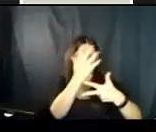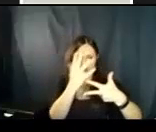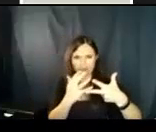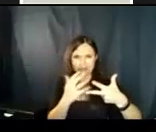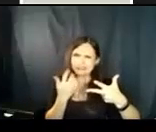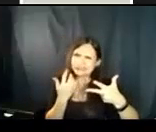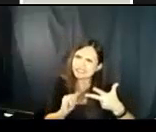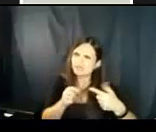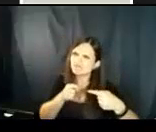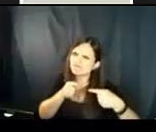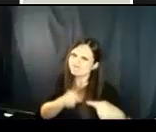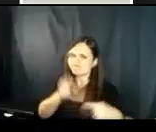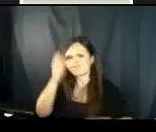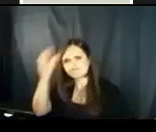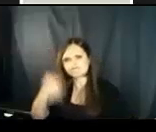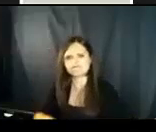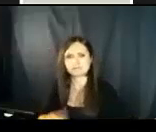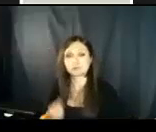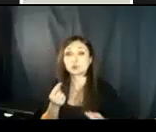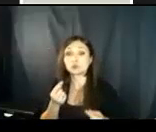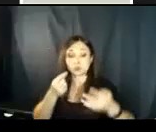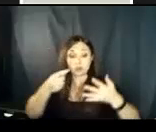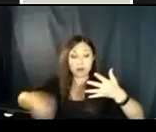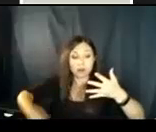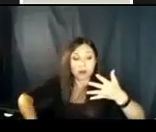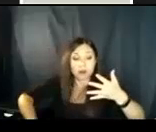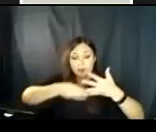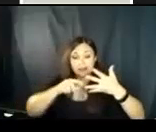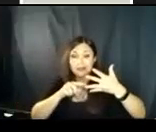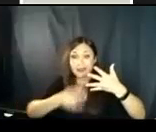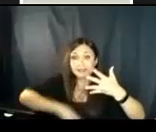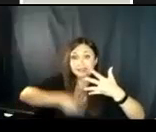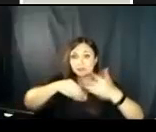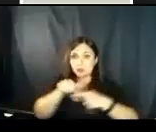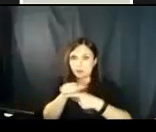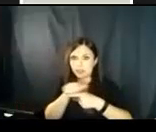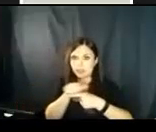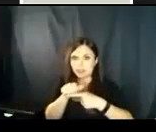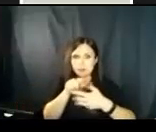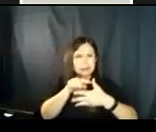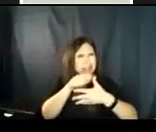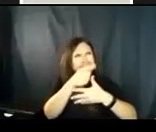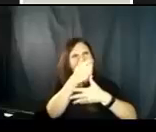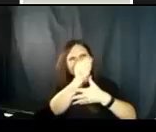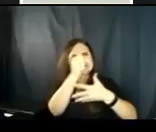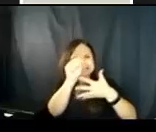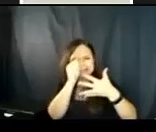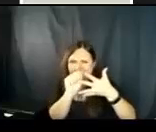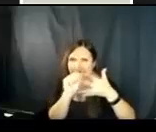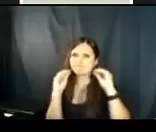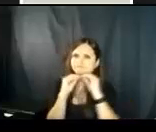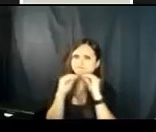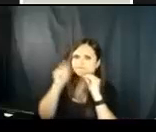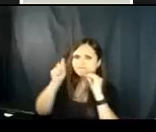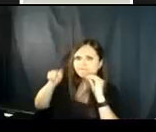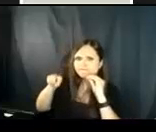with the concept, she added additional practice. So this was okay. So you still need a little bit more practice going